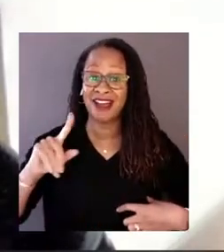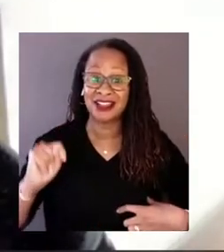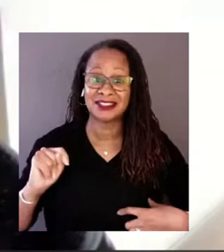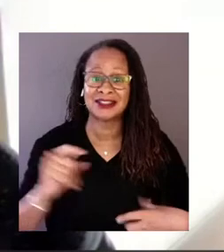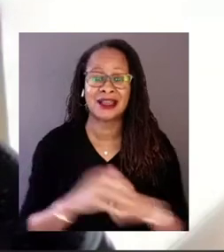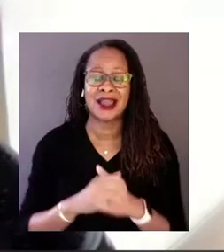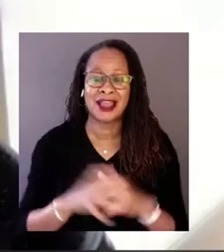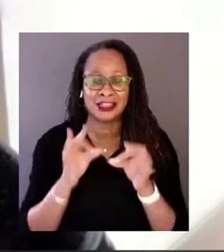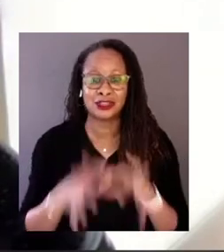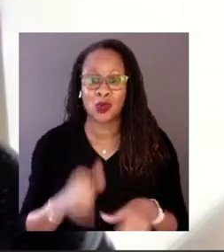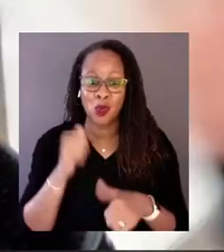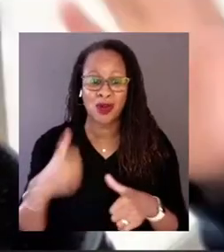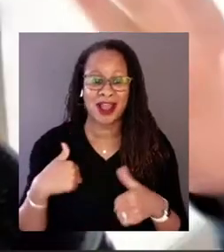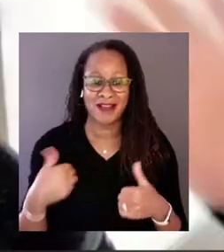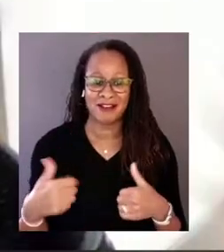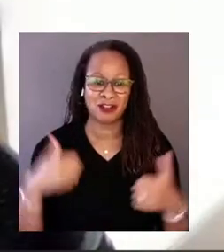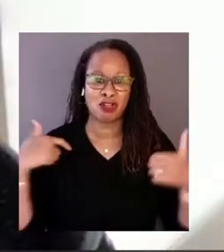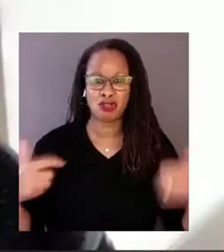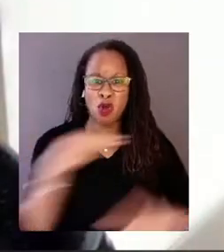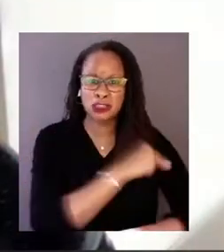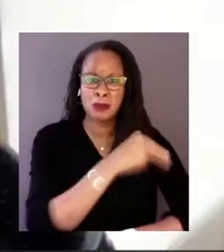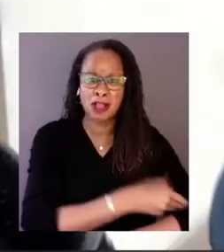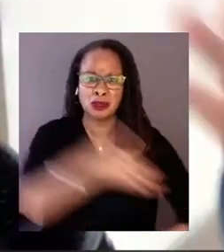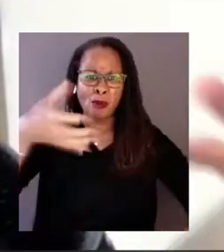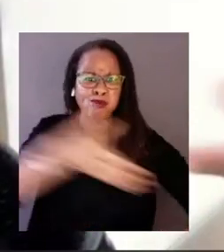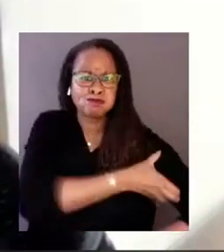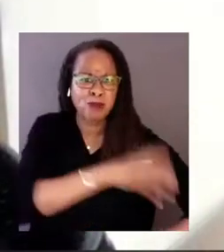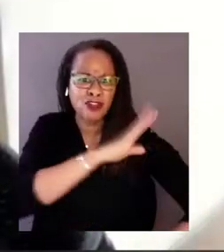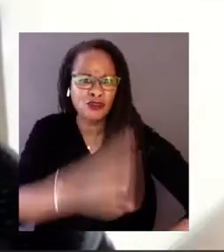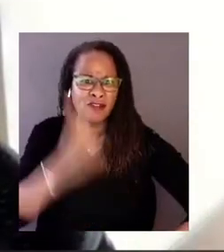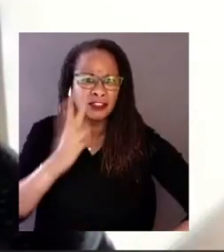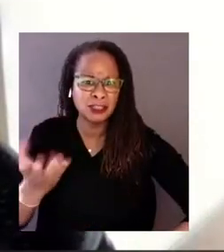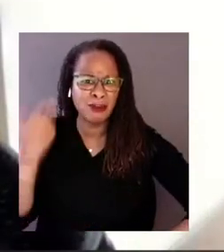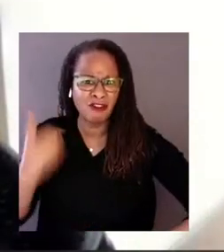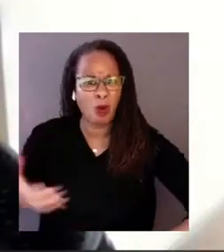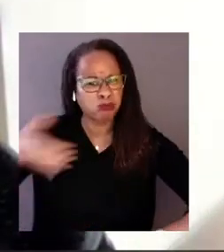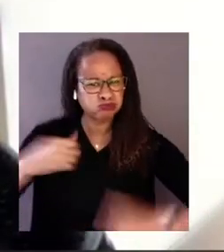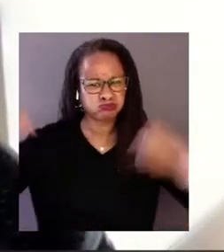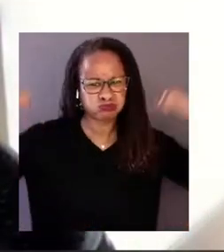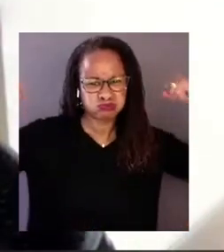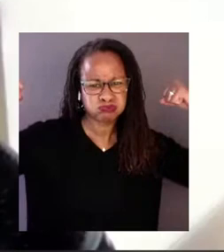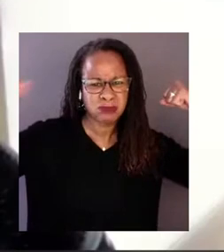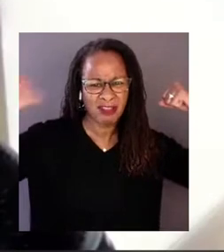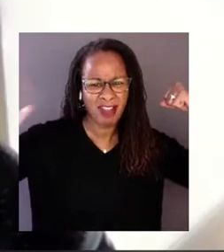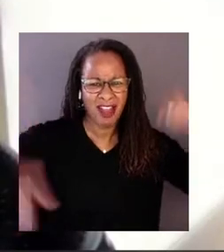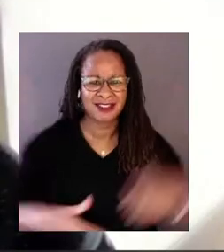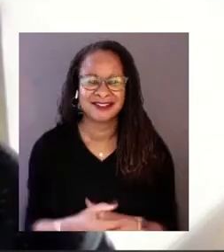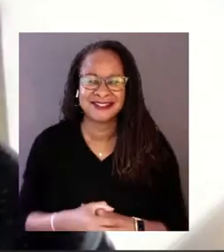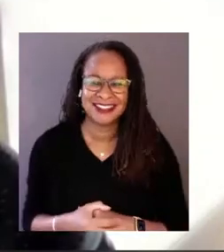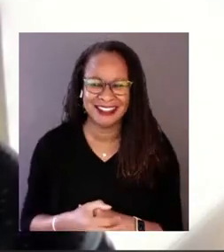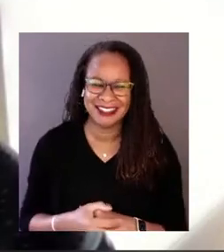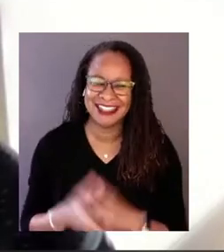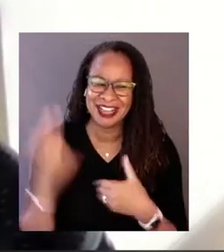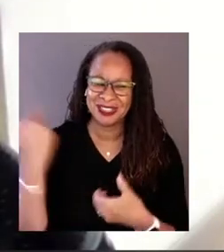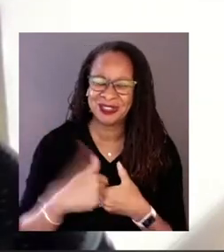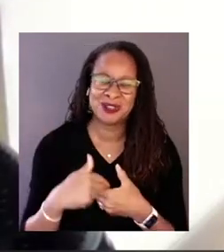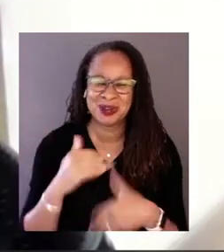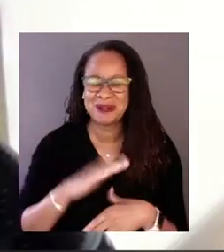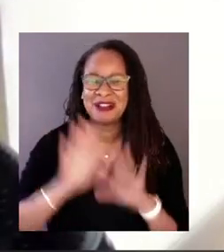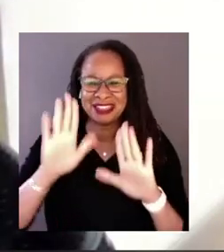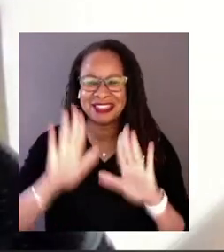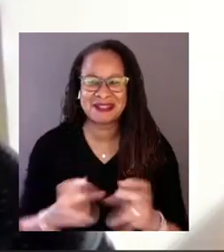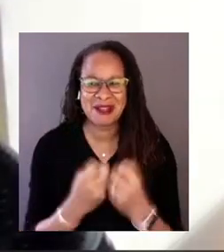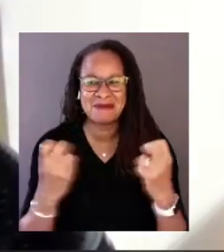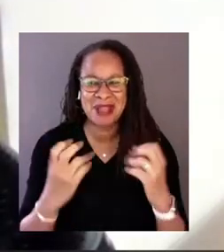lie and say I have the largest muscles anyone's ever seen. So I just want to put that out there as well. But joining me on this great panel today, we